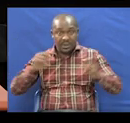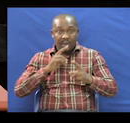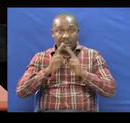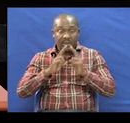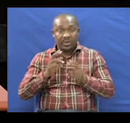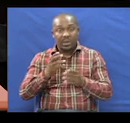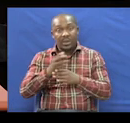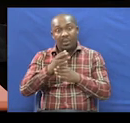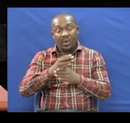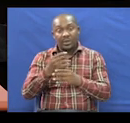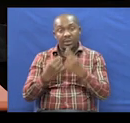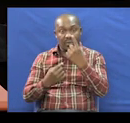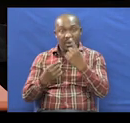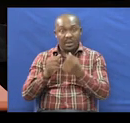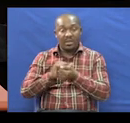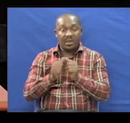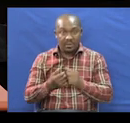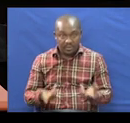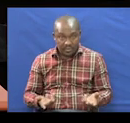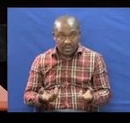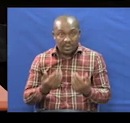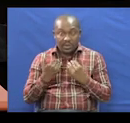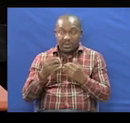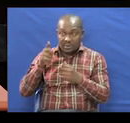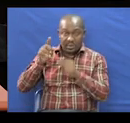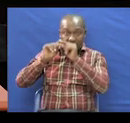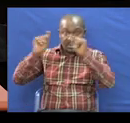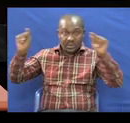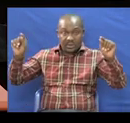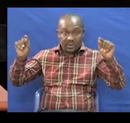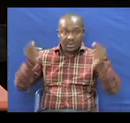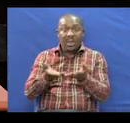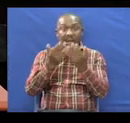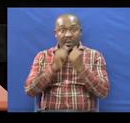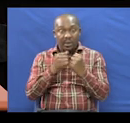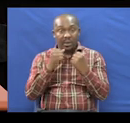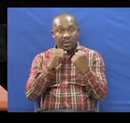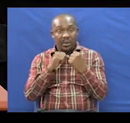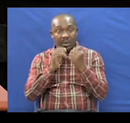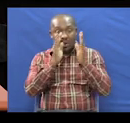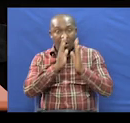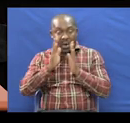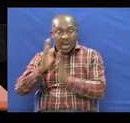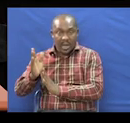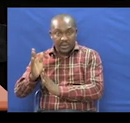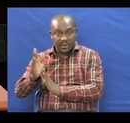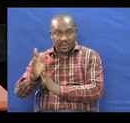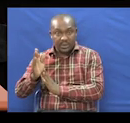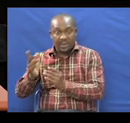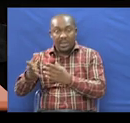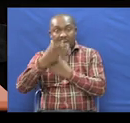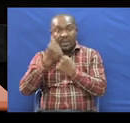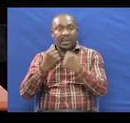these two sentences can be organized and make one sentence. How do we organize